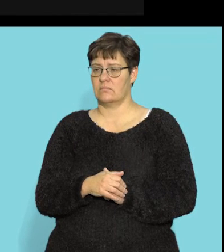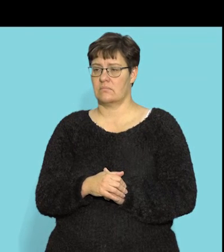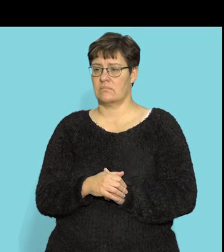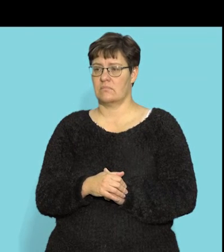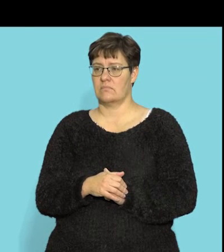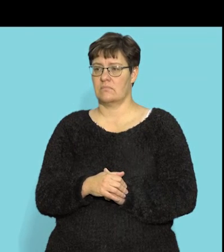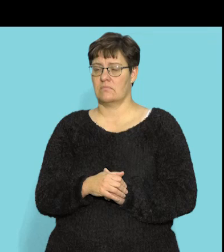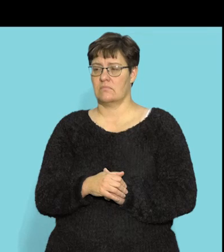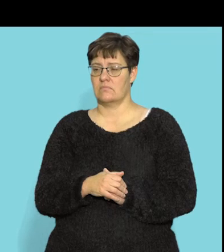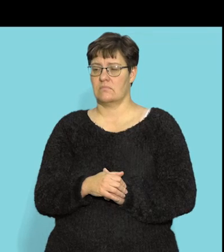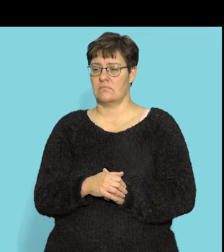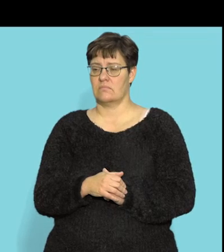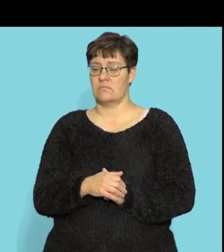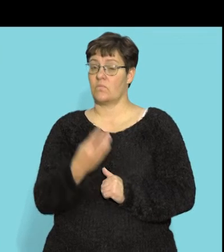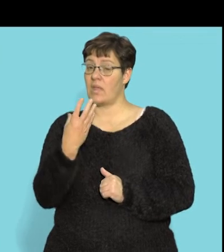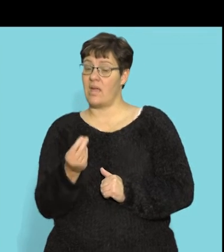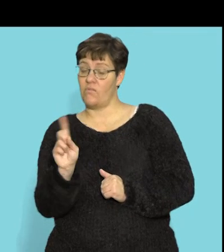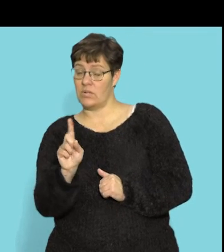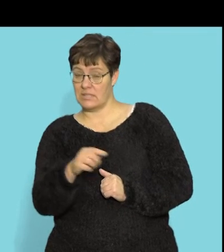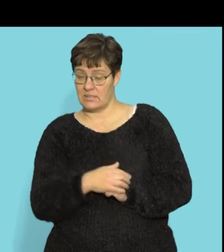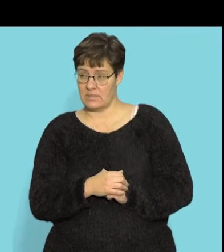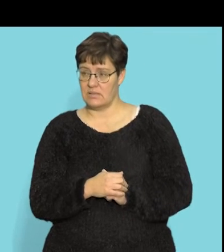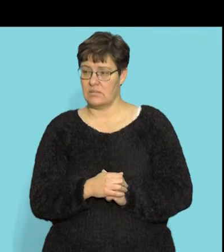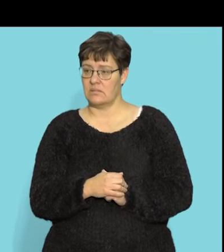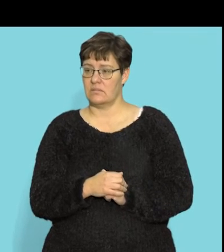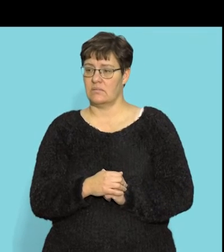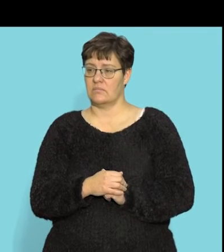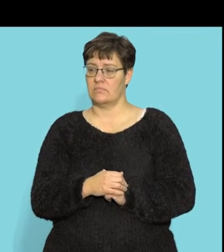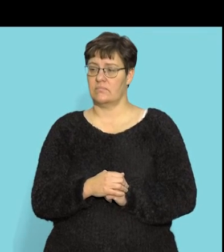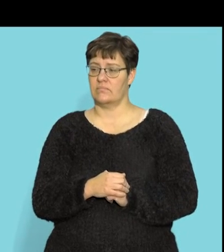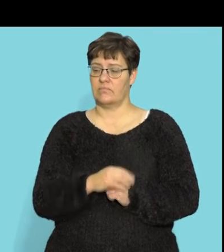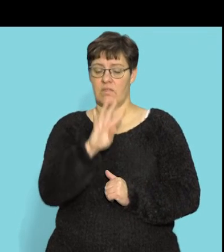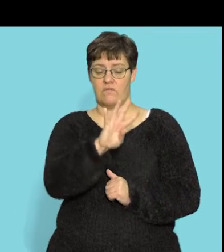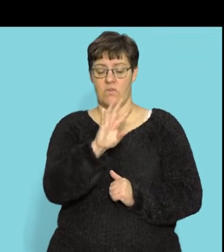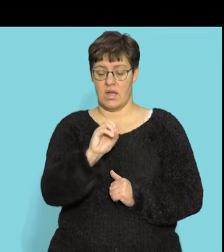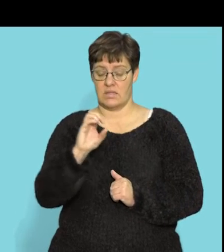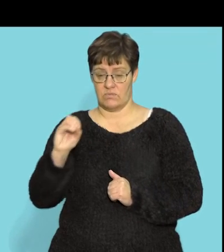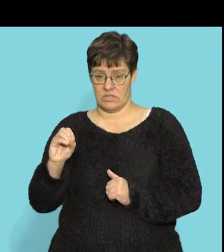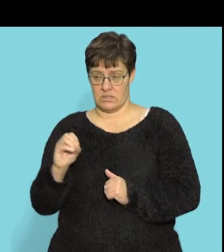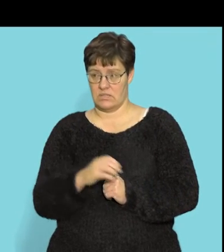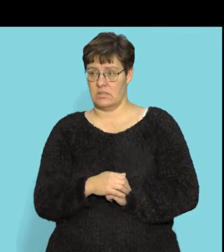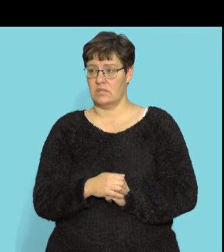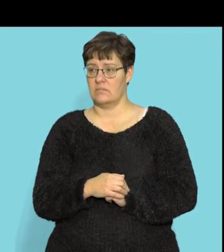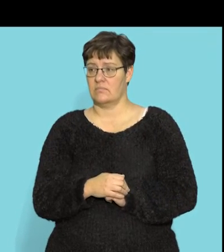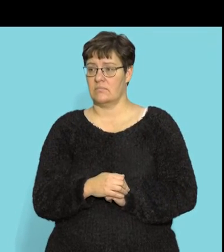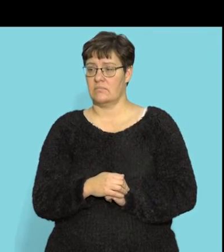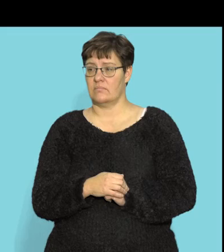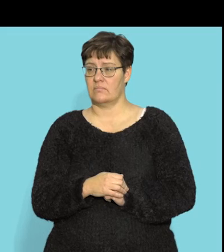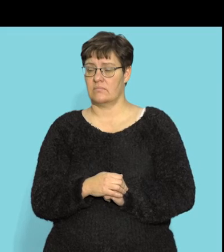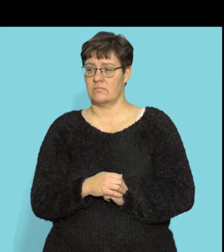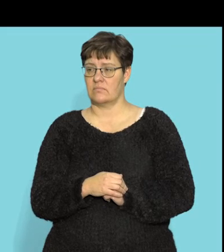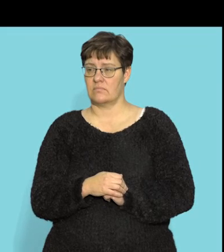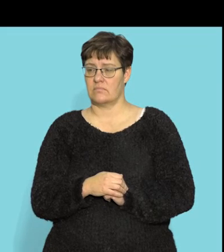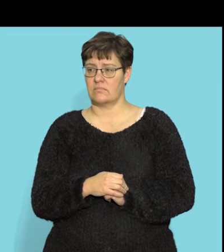that, right? So what do we have in this case? We've got 400, which is 20 squared,